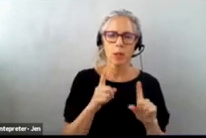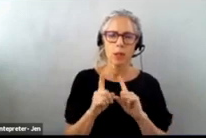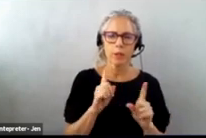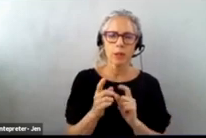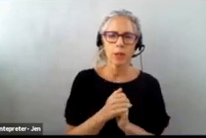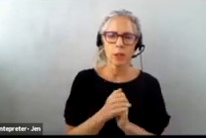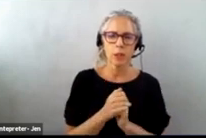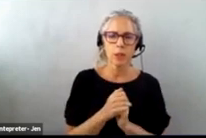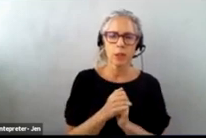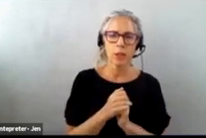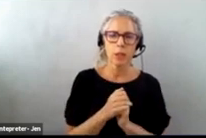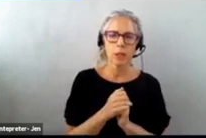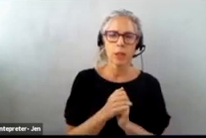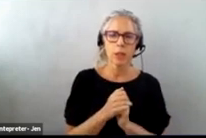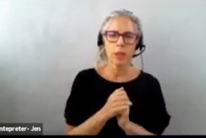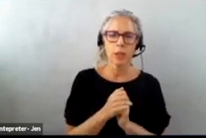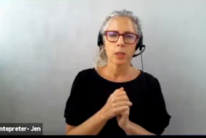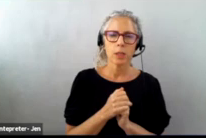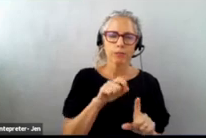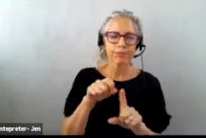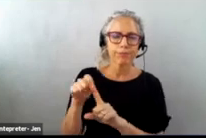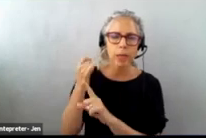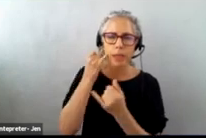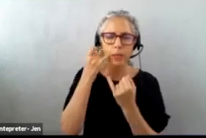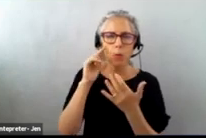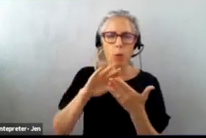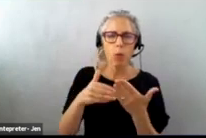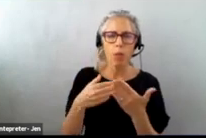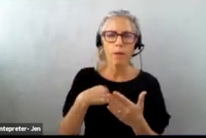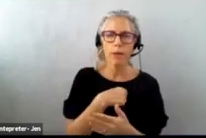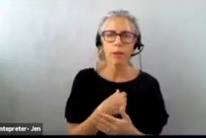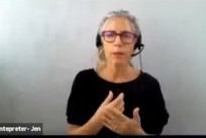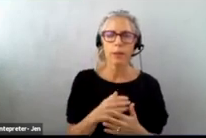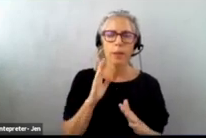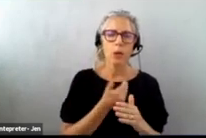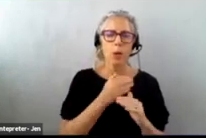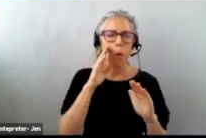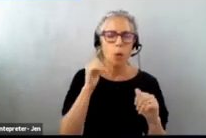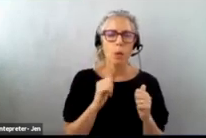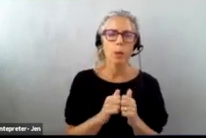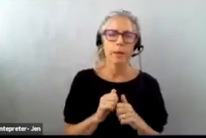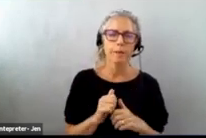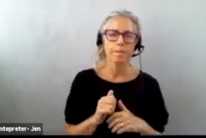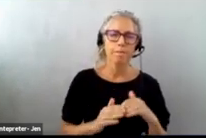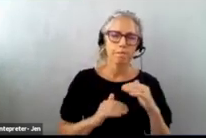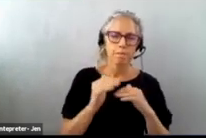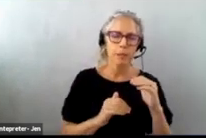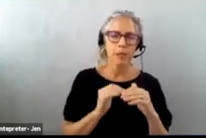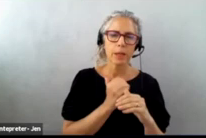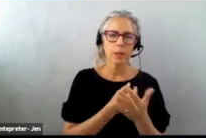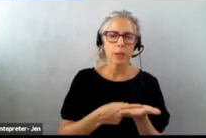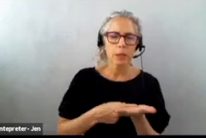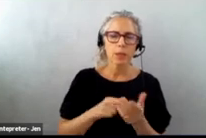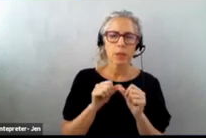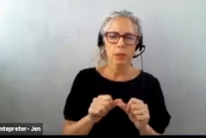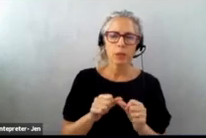conversation has spurred critical ideas for all of us. And it's really our hope that we can build on this discussion to continue designing and